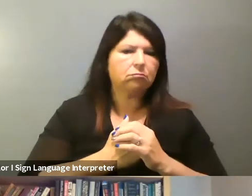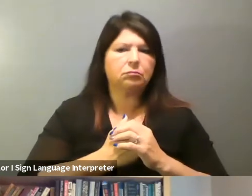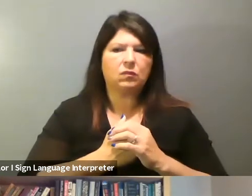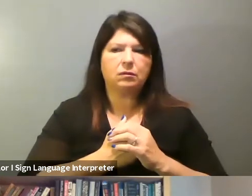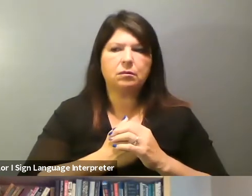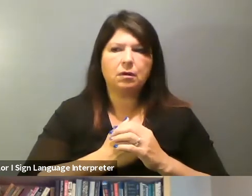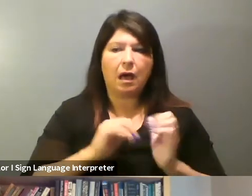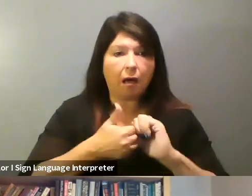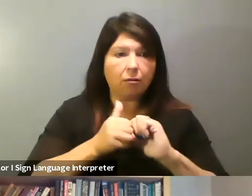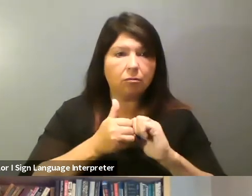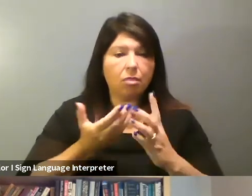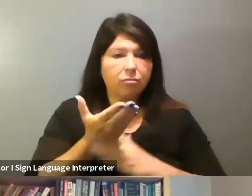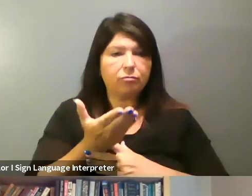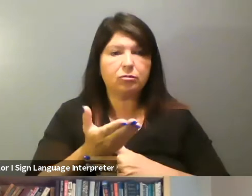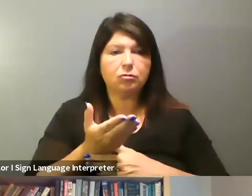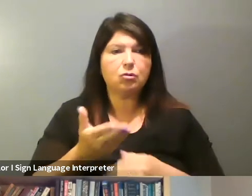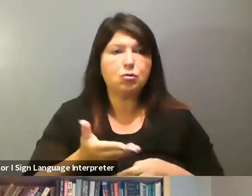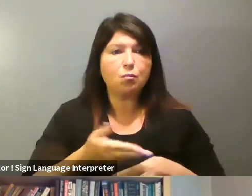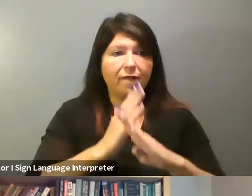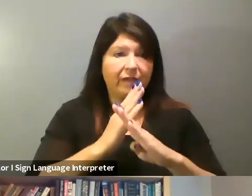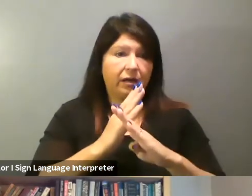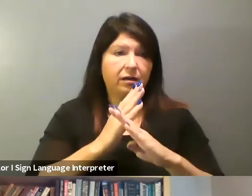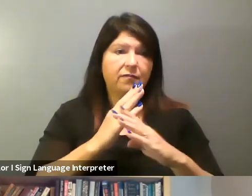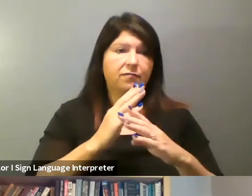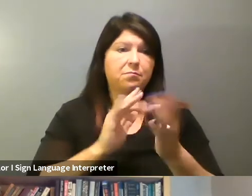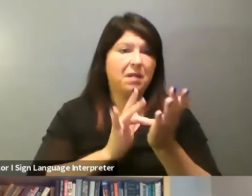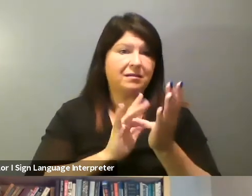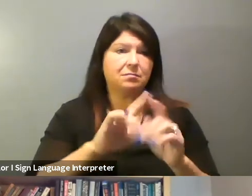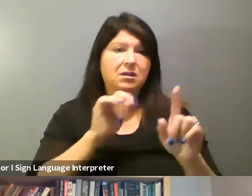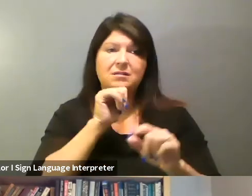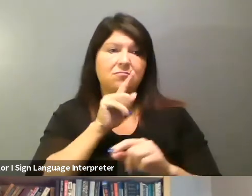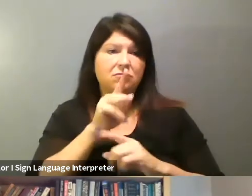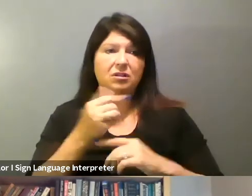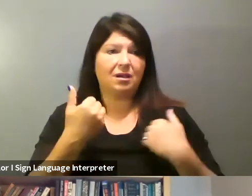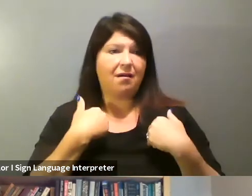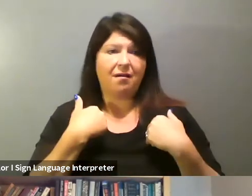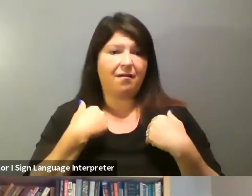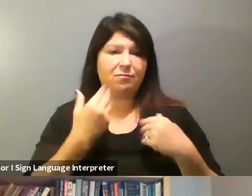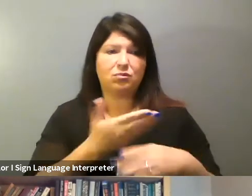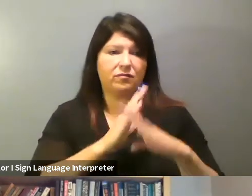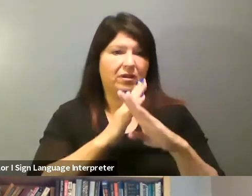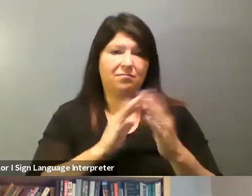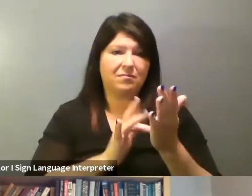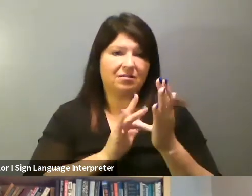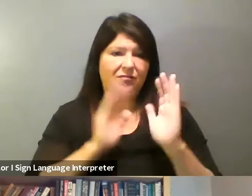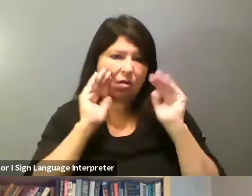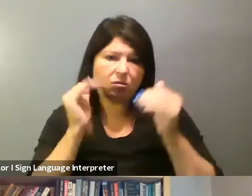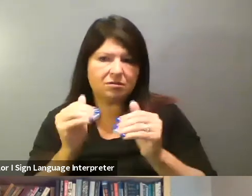with preventive medicine. And there is not a preventive medicine focus in healthcare at all right now. So